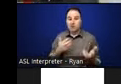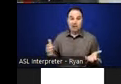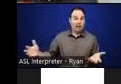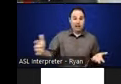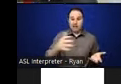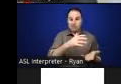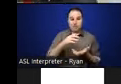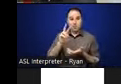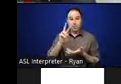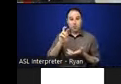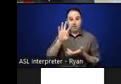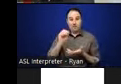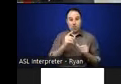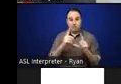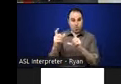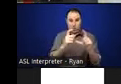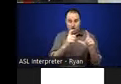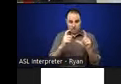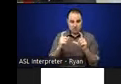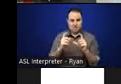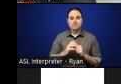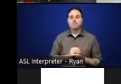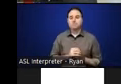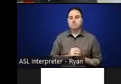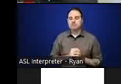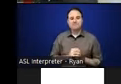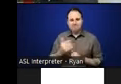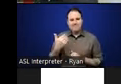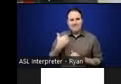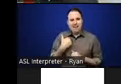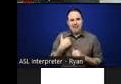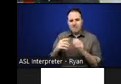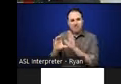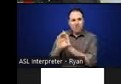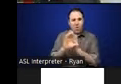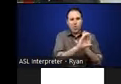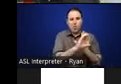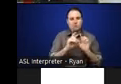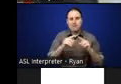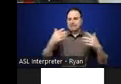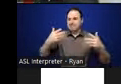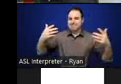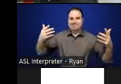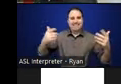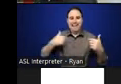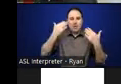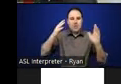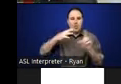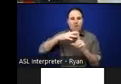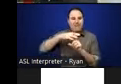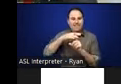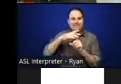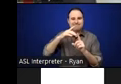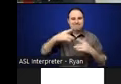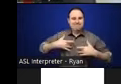photographs that were there. And while I had them, I didn't know a lot of the context around them. He and I hadn't really talked about that. And so what we